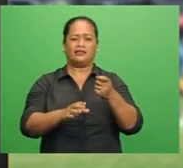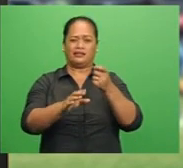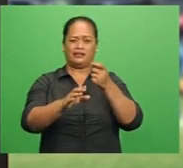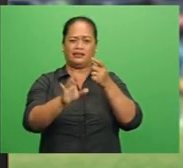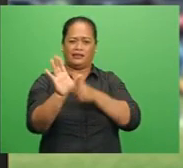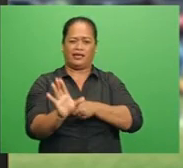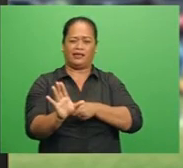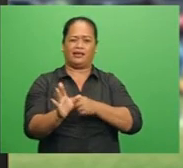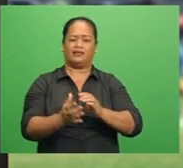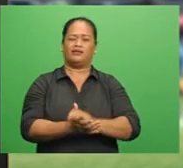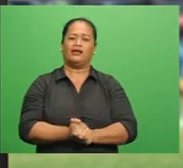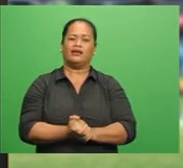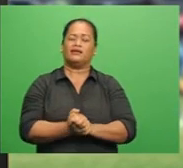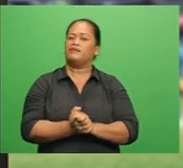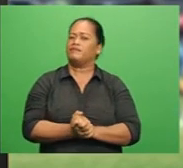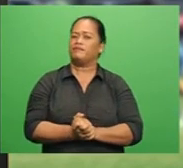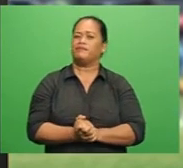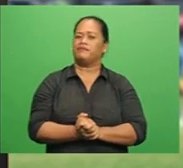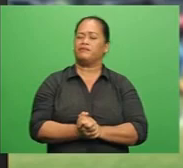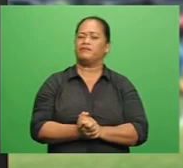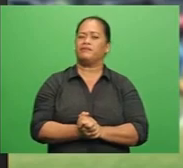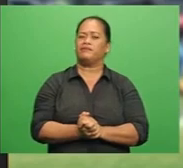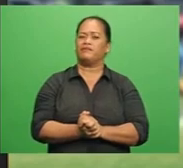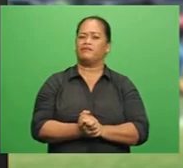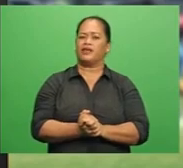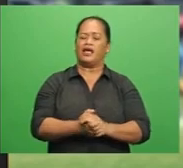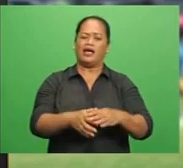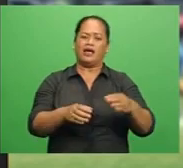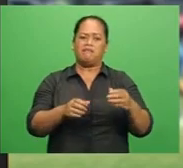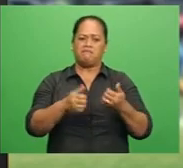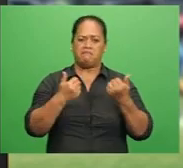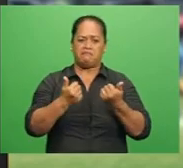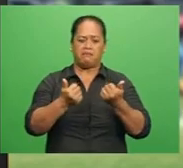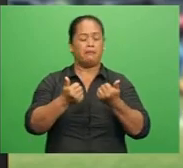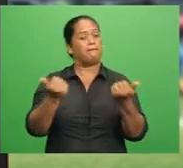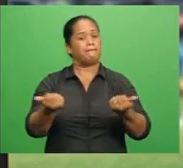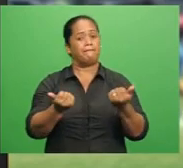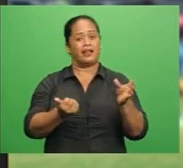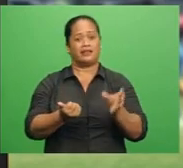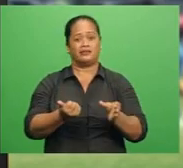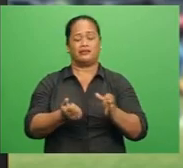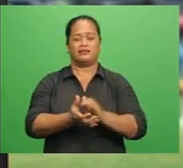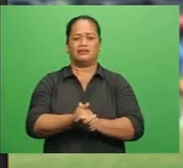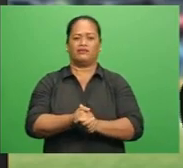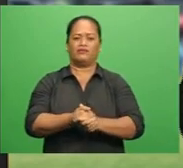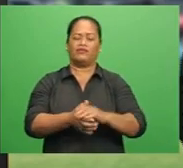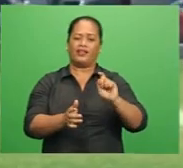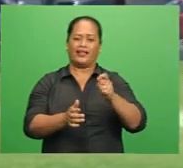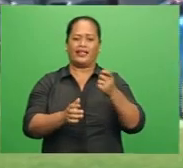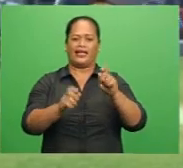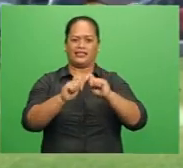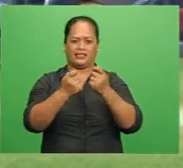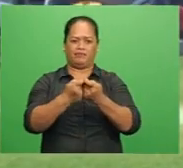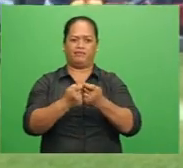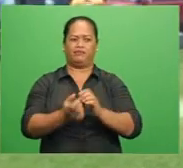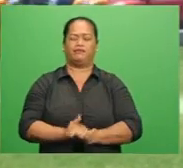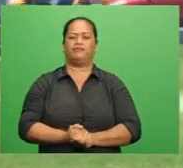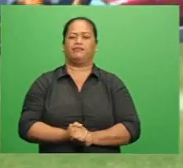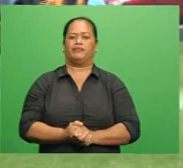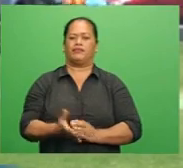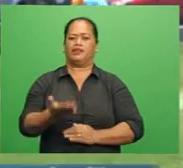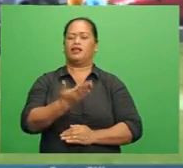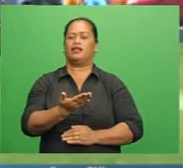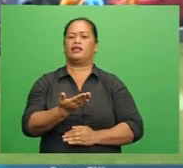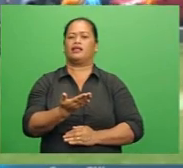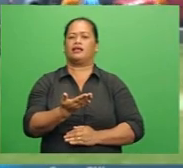competition, selectors will have a chance to scout potential players for the national team. Caroline Tavi reports. With